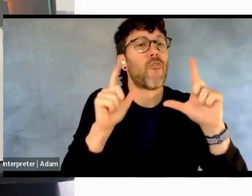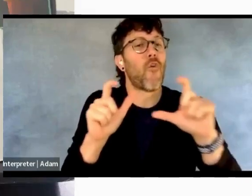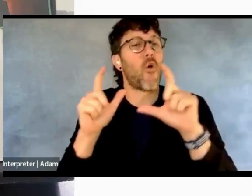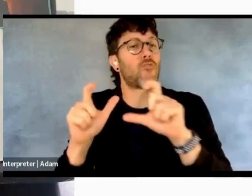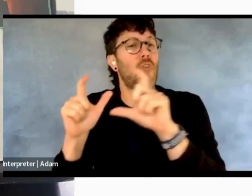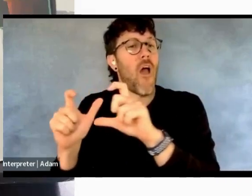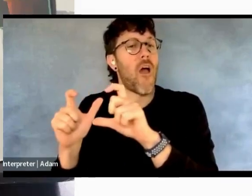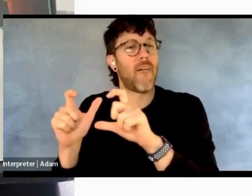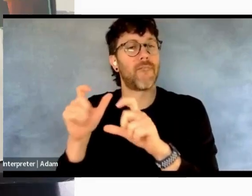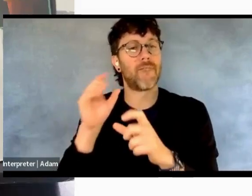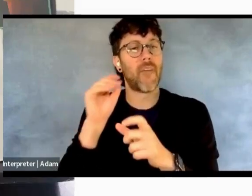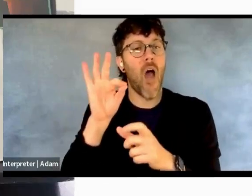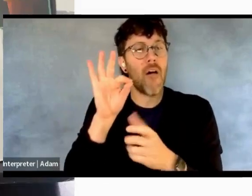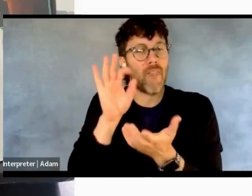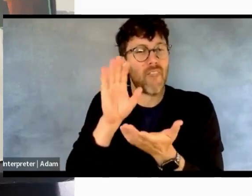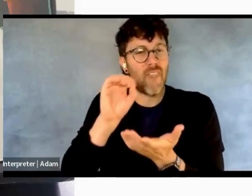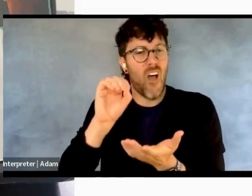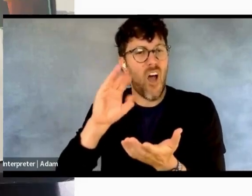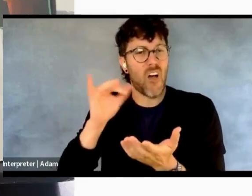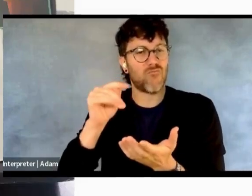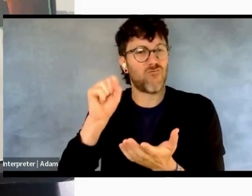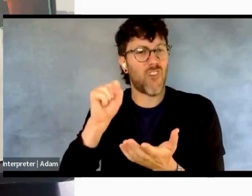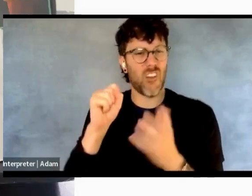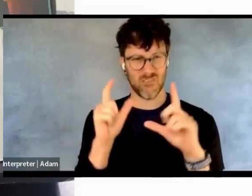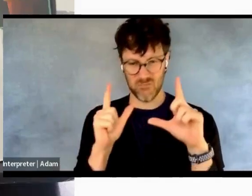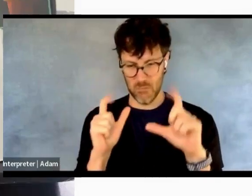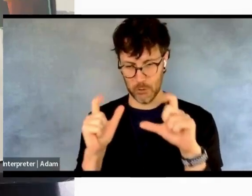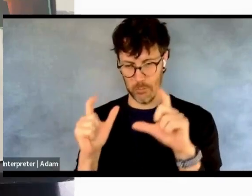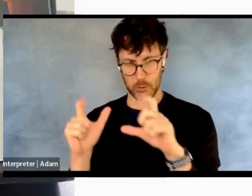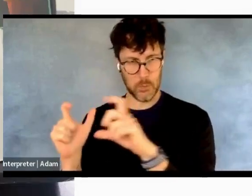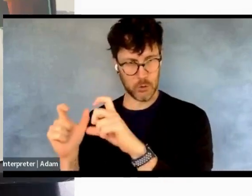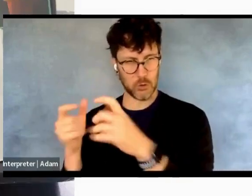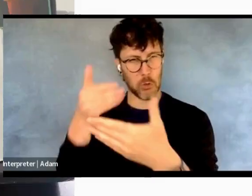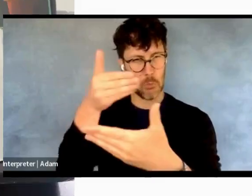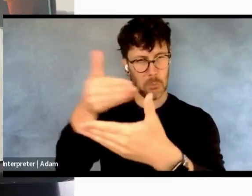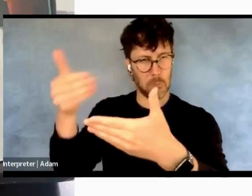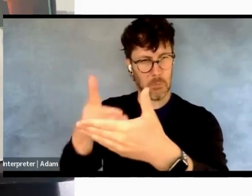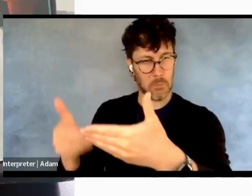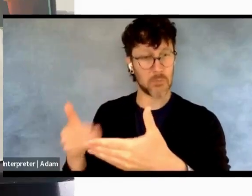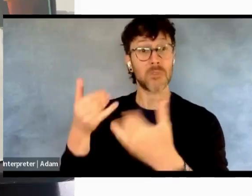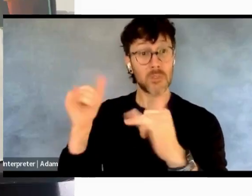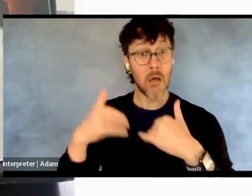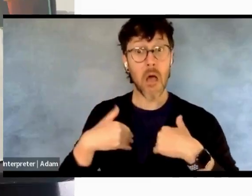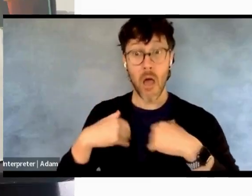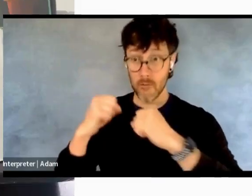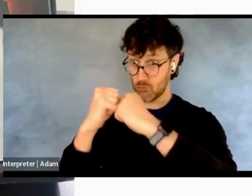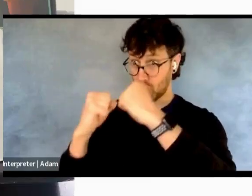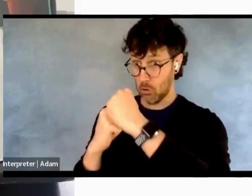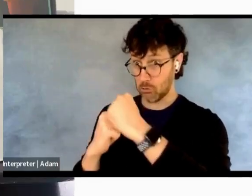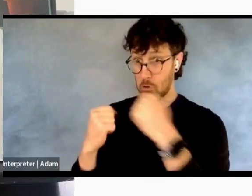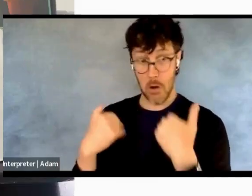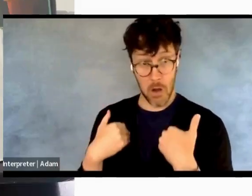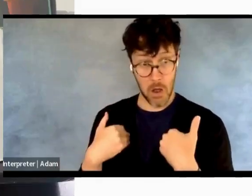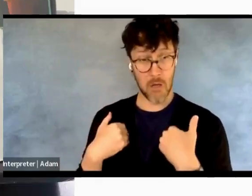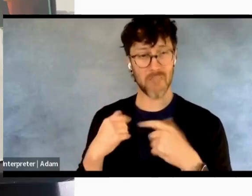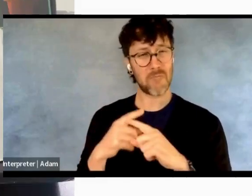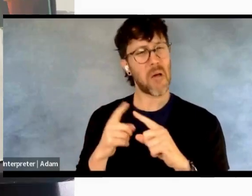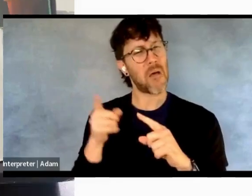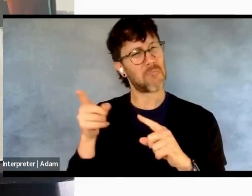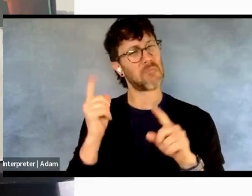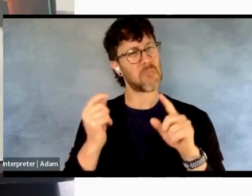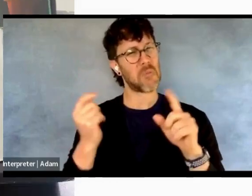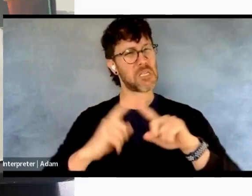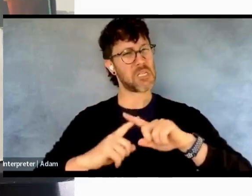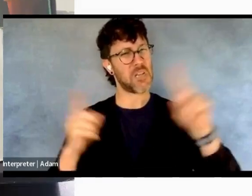objects that the student is using. It still provides that structure, but this schedule is different. It has